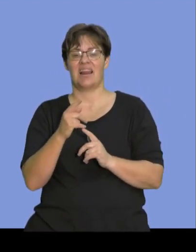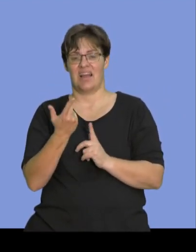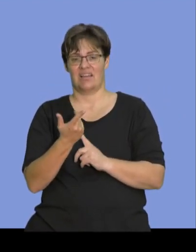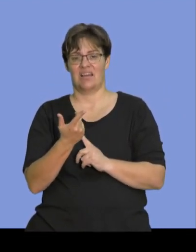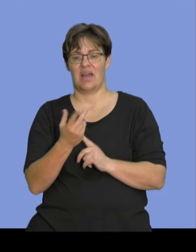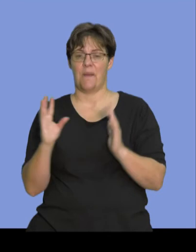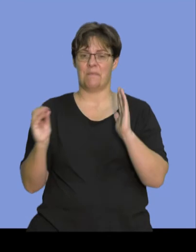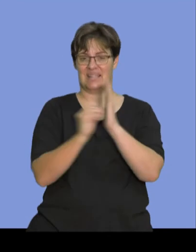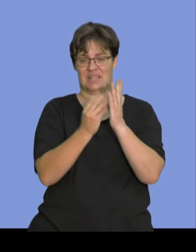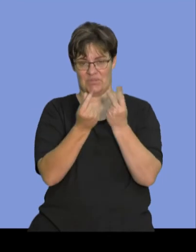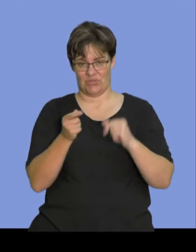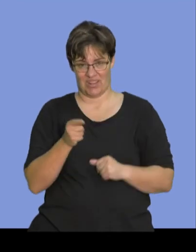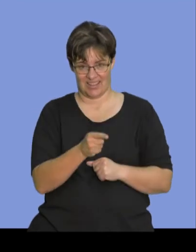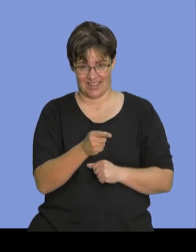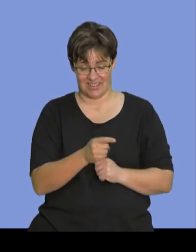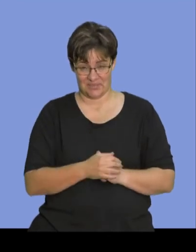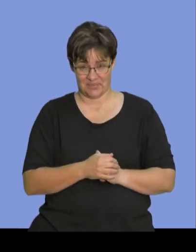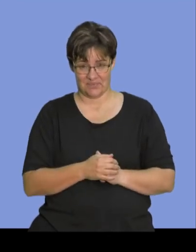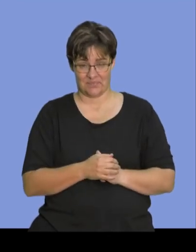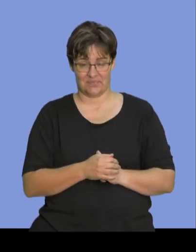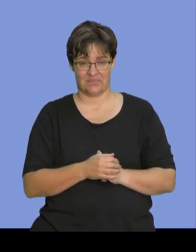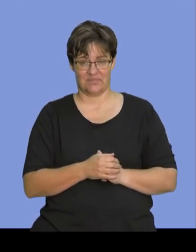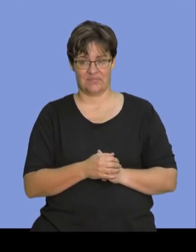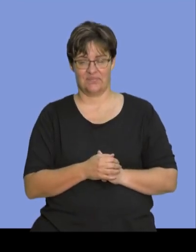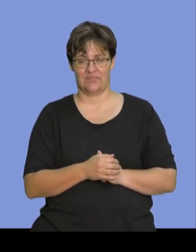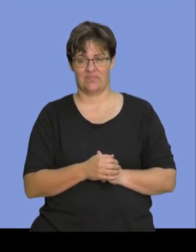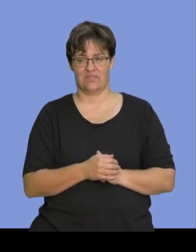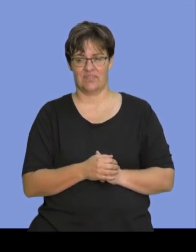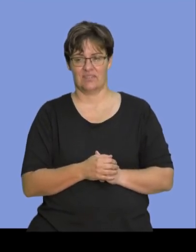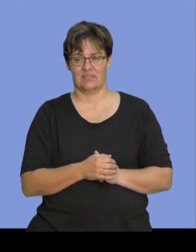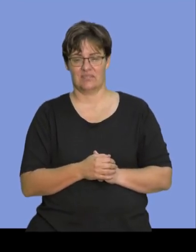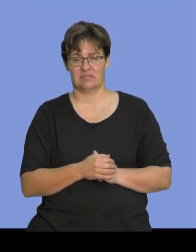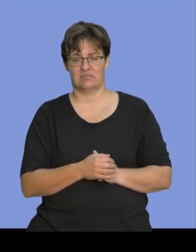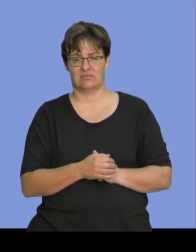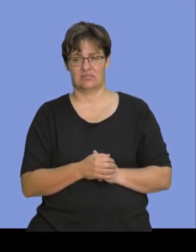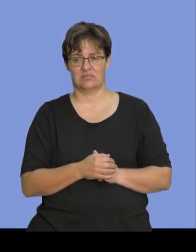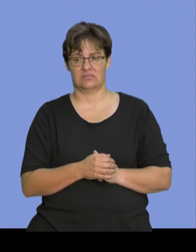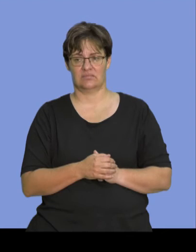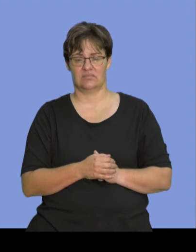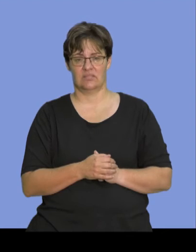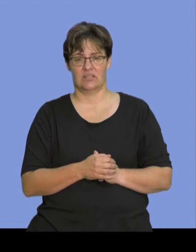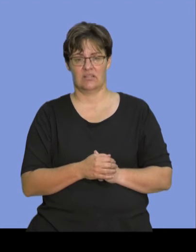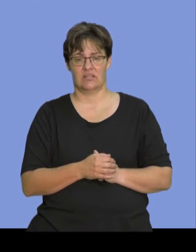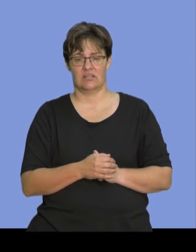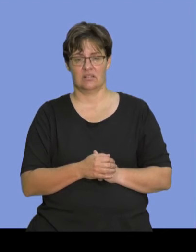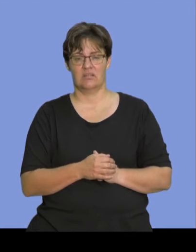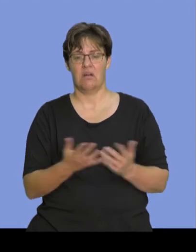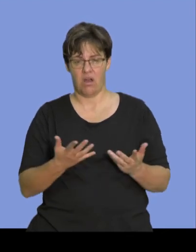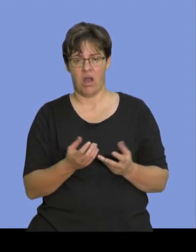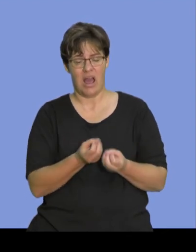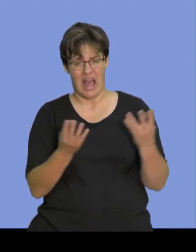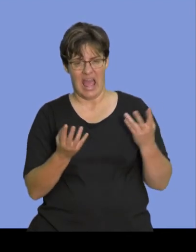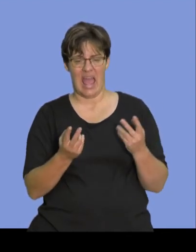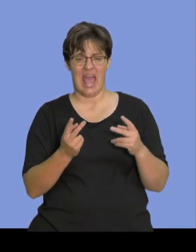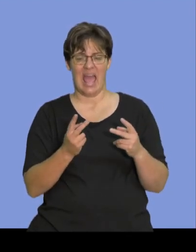because so these are magnetic materials, right? So what happens is there's a lot